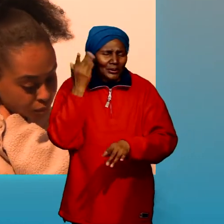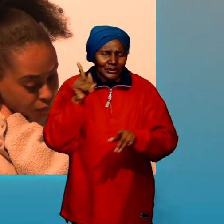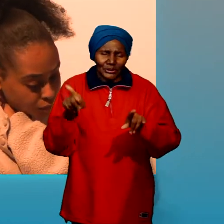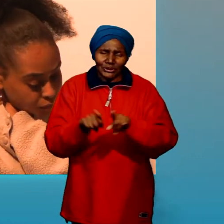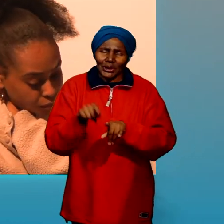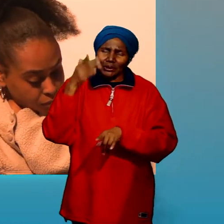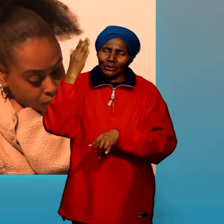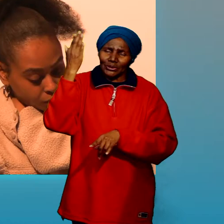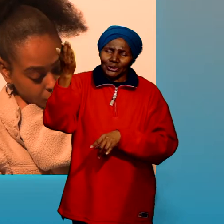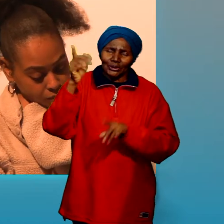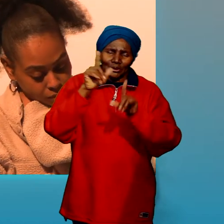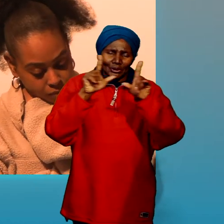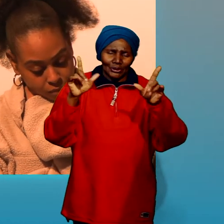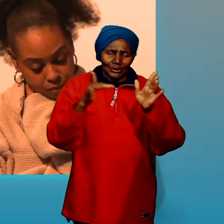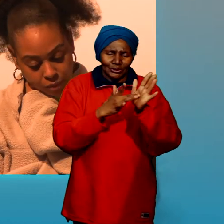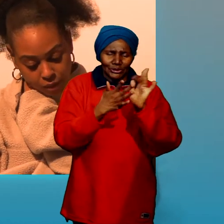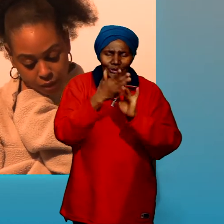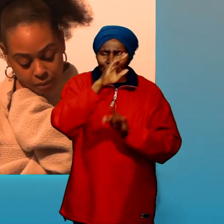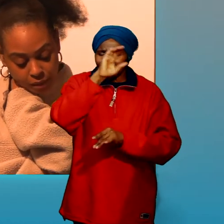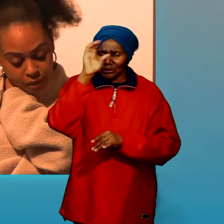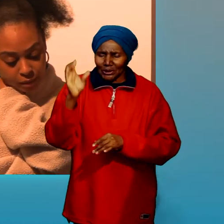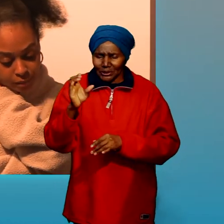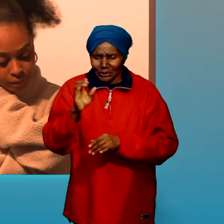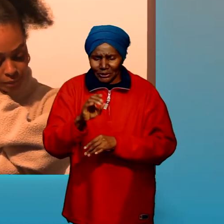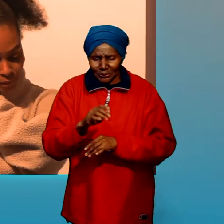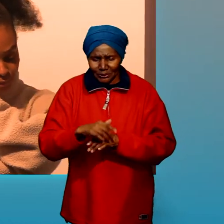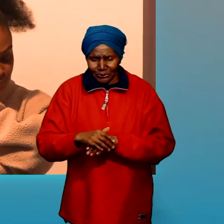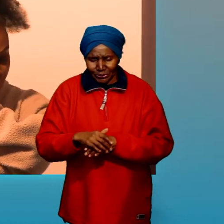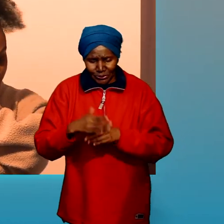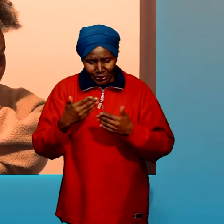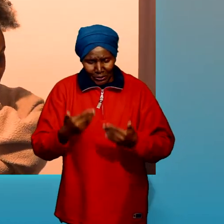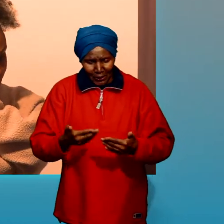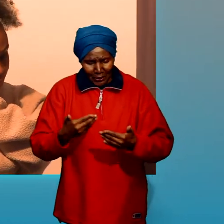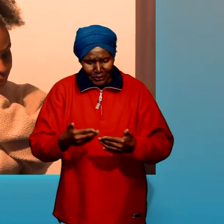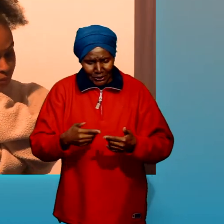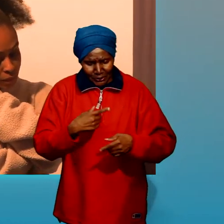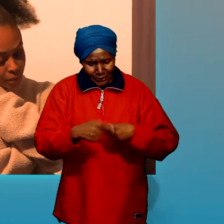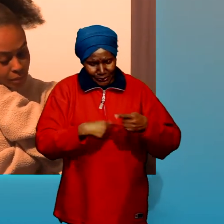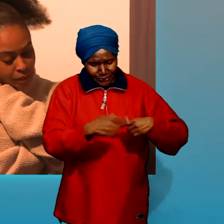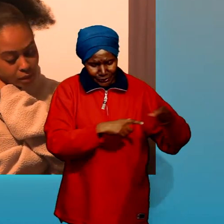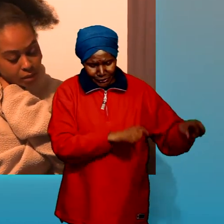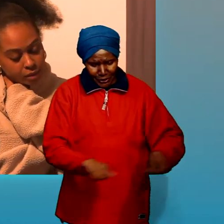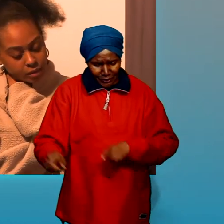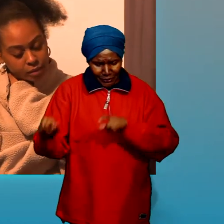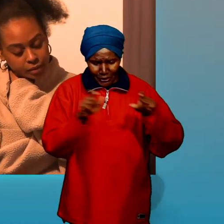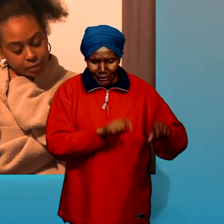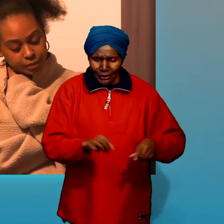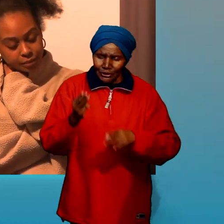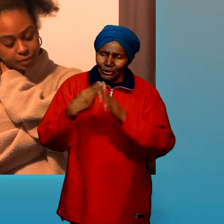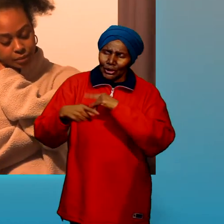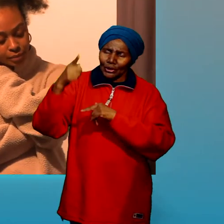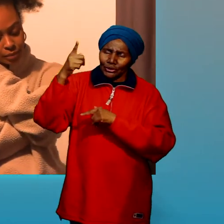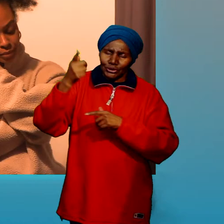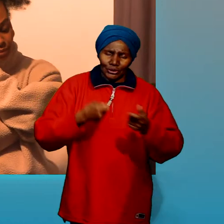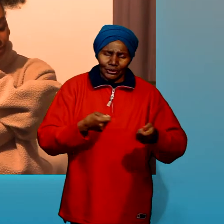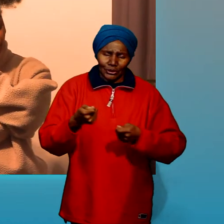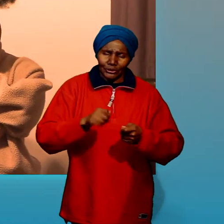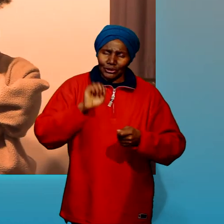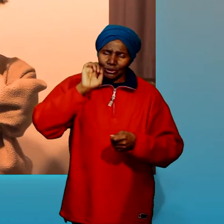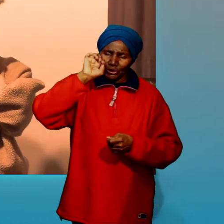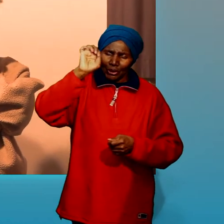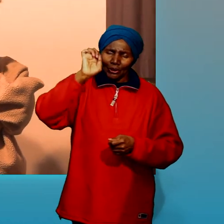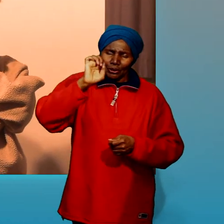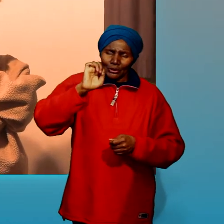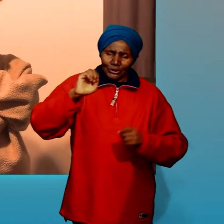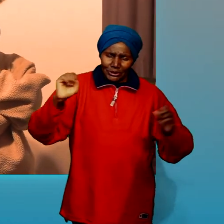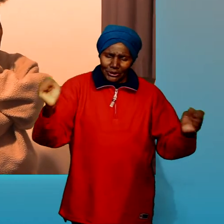Jesus Christ. Now and forever, God, you reign. Yours is the kingdom.